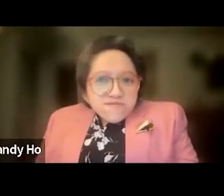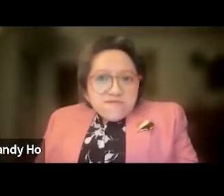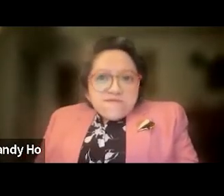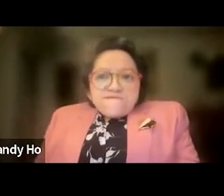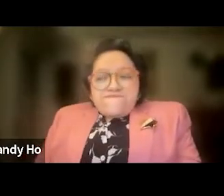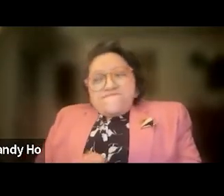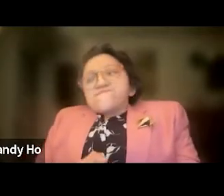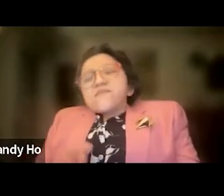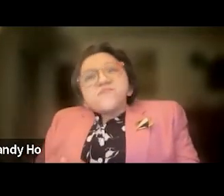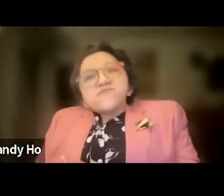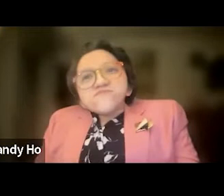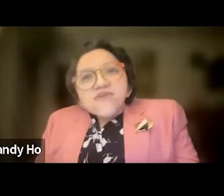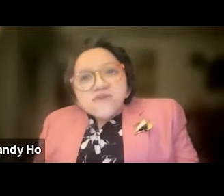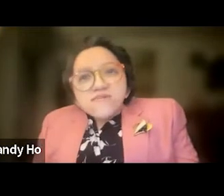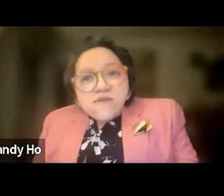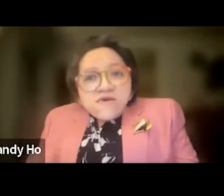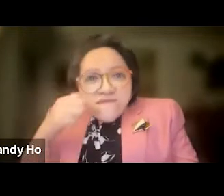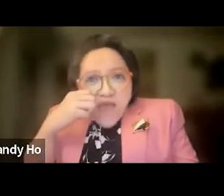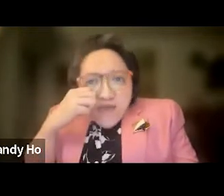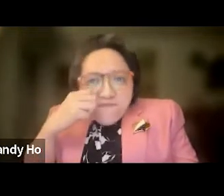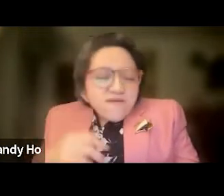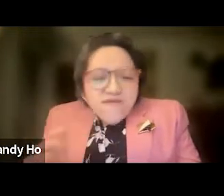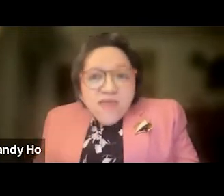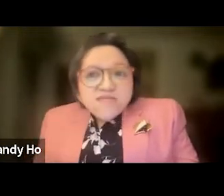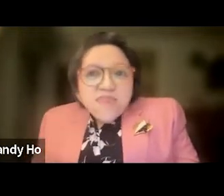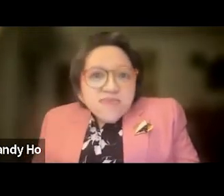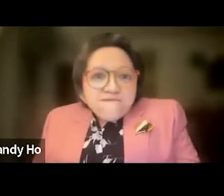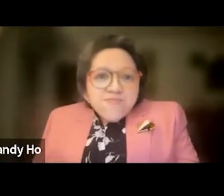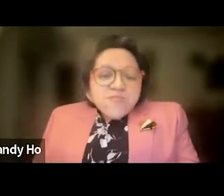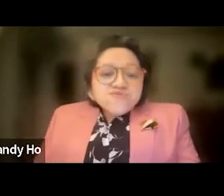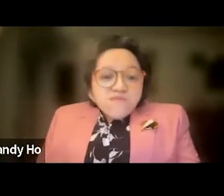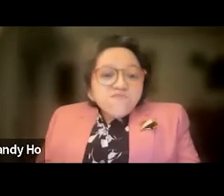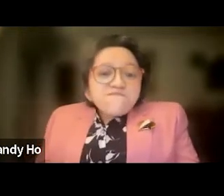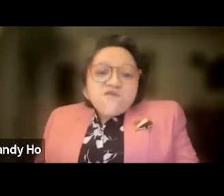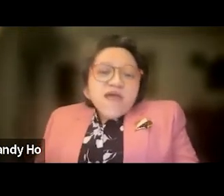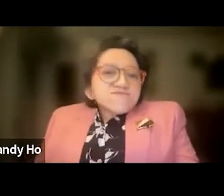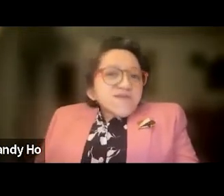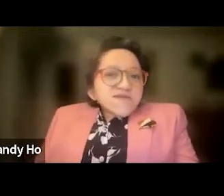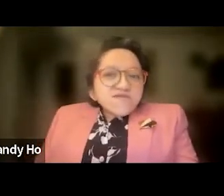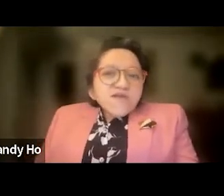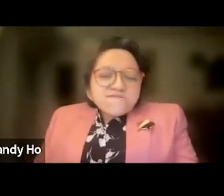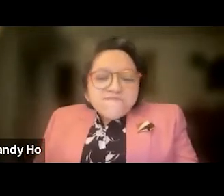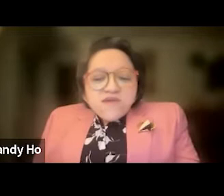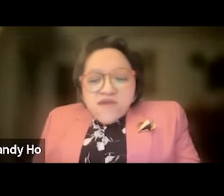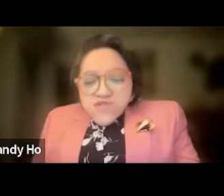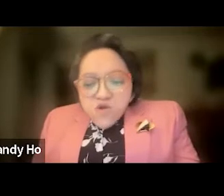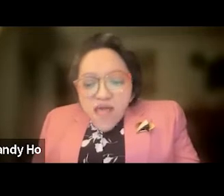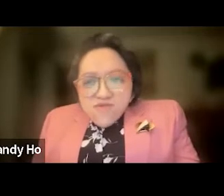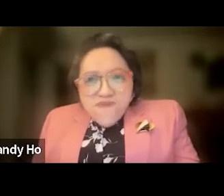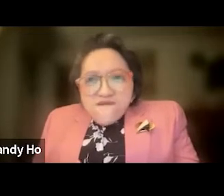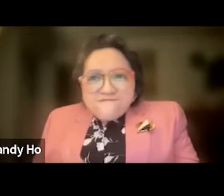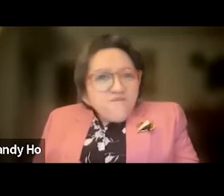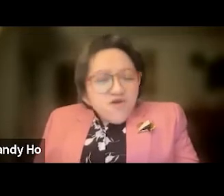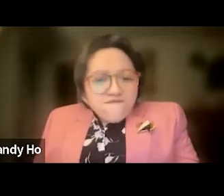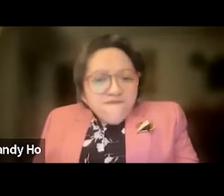mountains. This was taken sometime around 1990, the summer before I started kindergarten. And so I